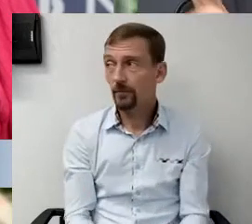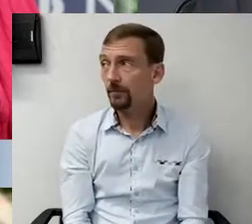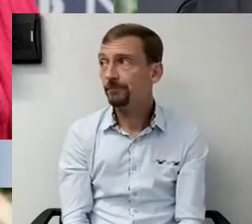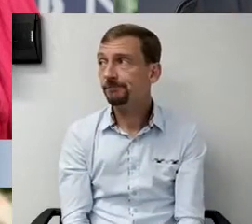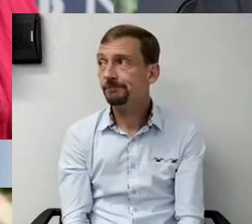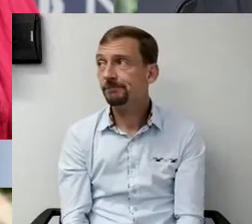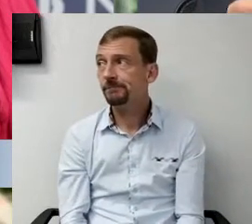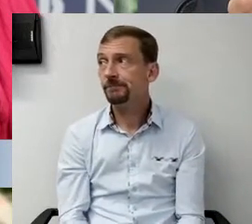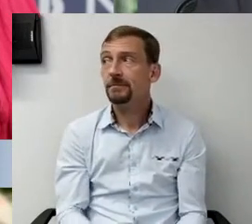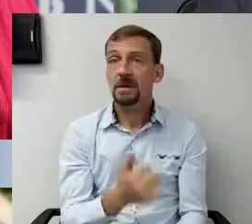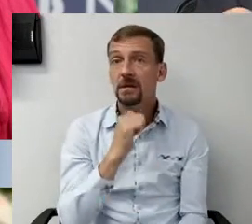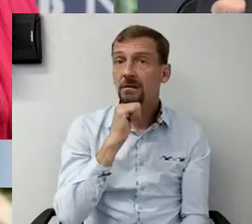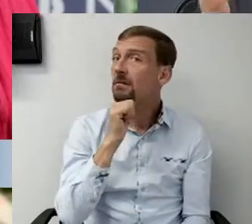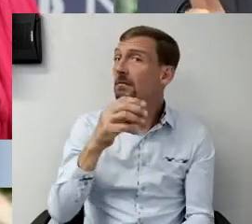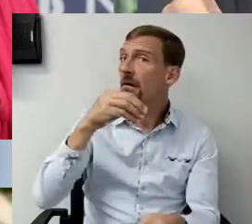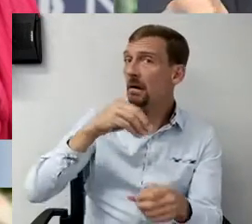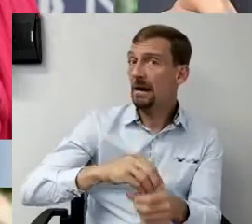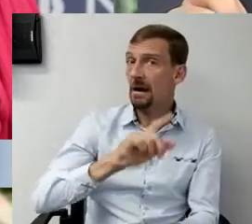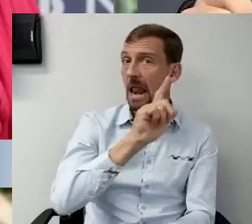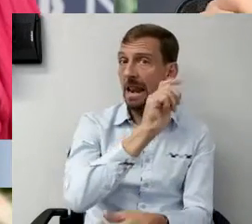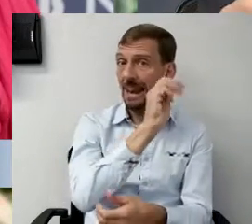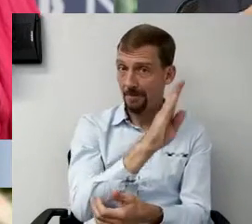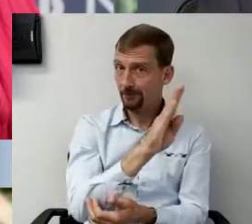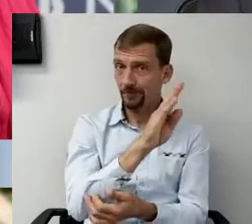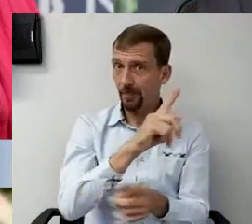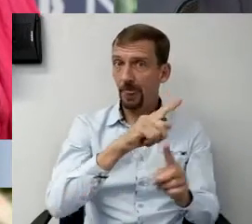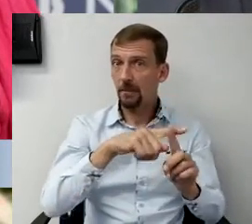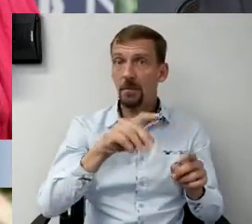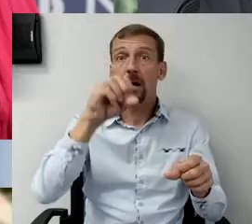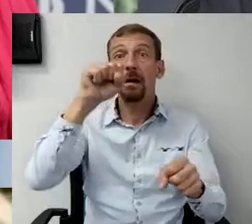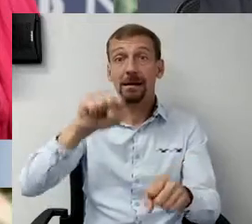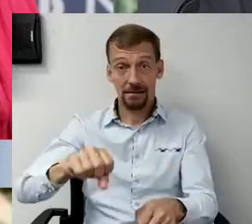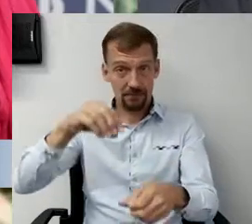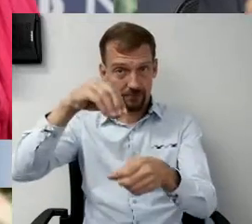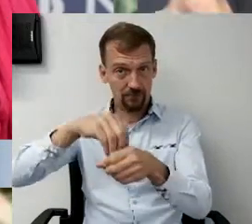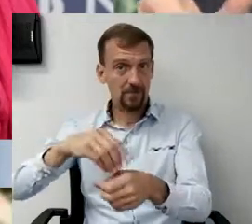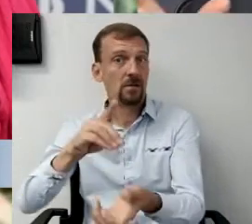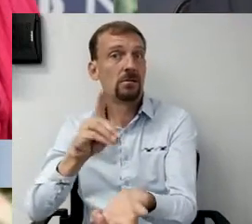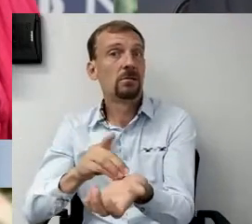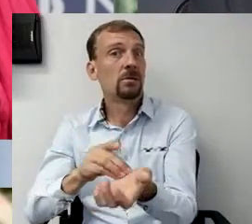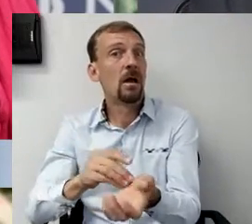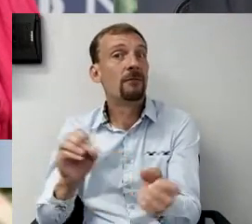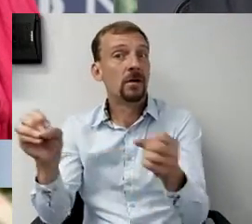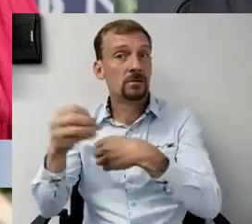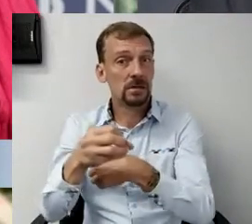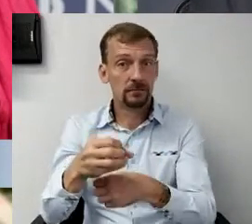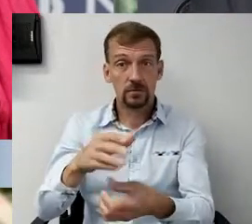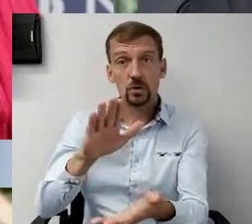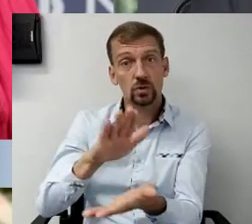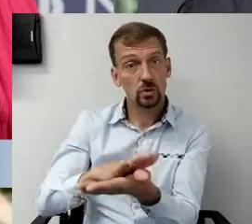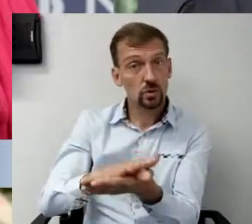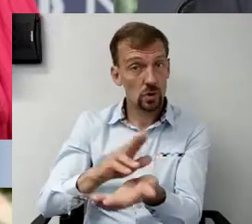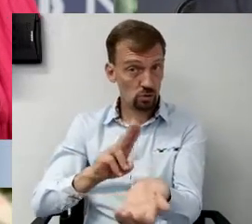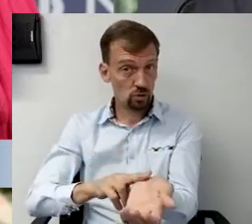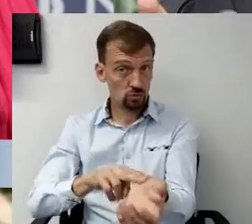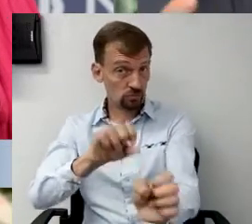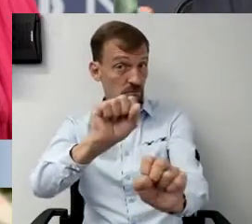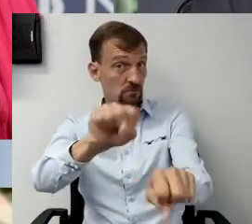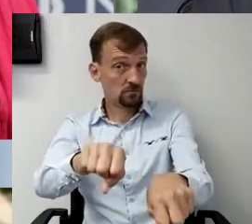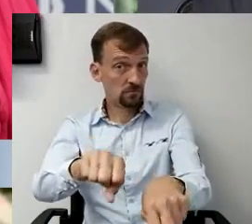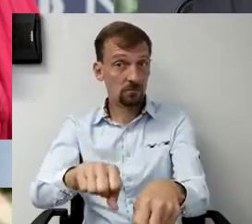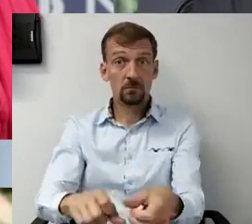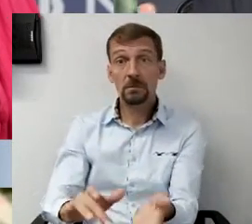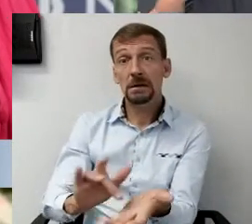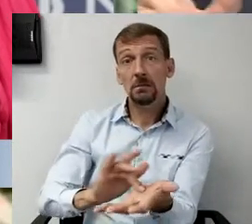It doesn't have to be done in a laboratory, so they can now be done in a physician office. School nurses can do them,